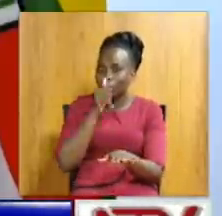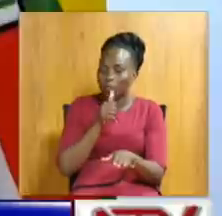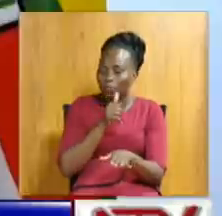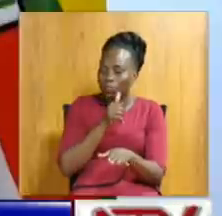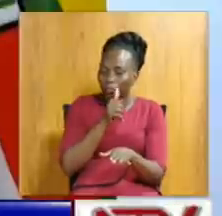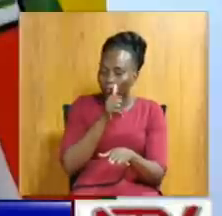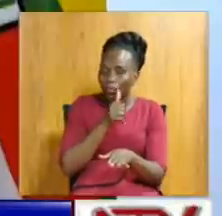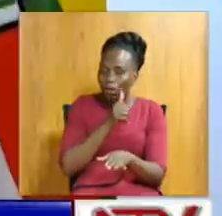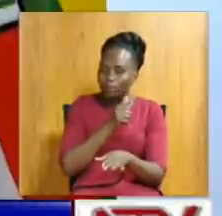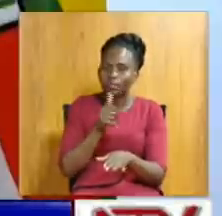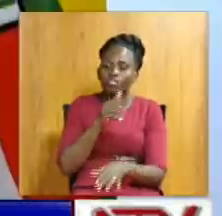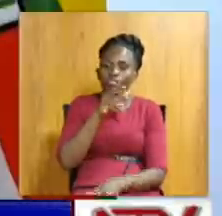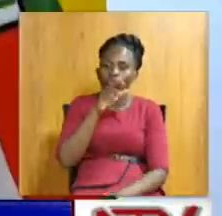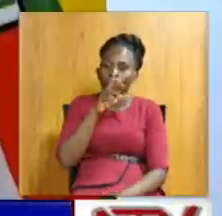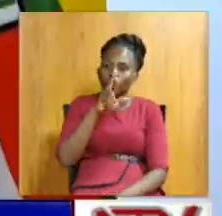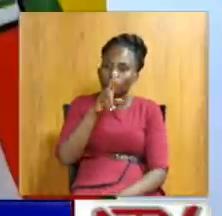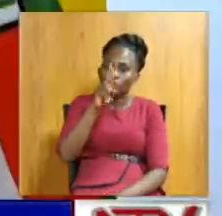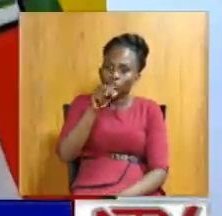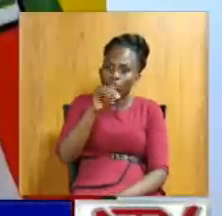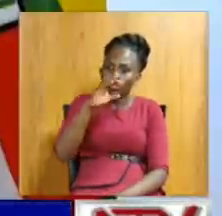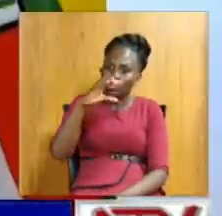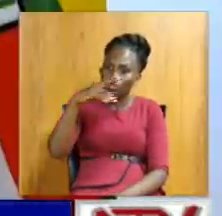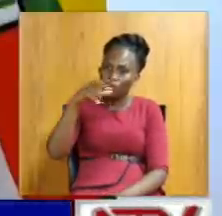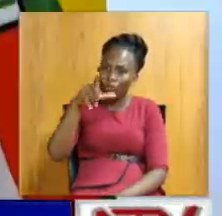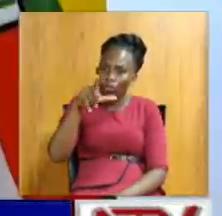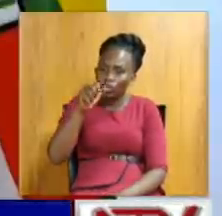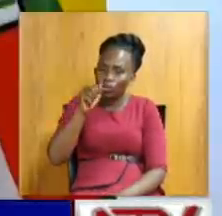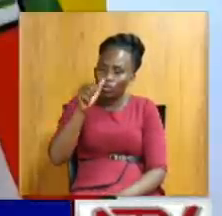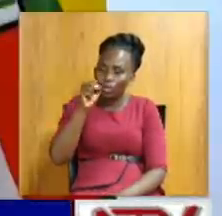Nicholas and Private